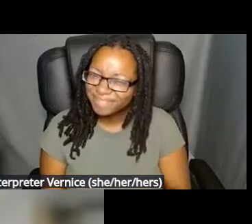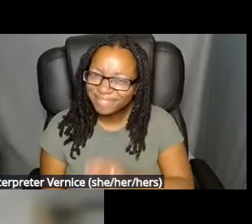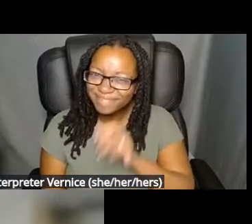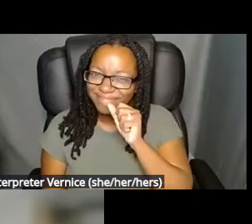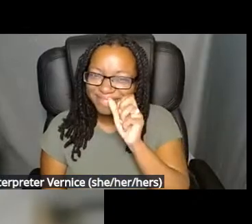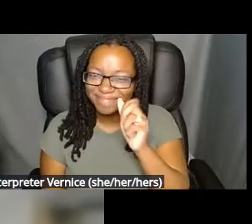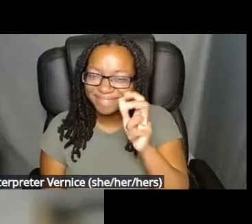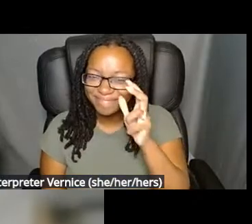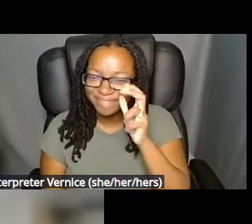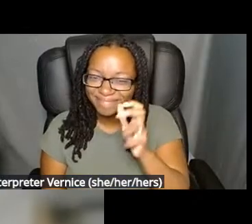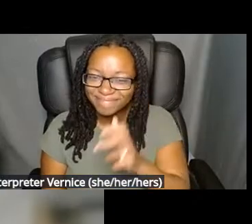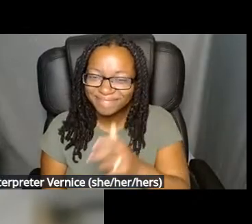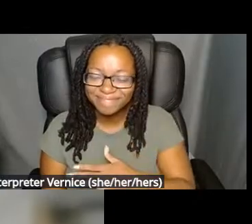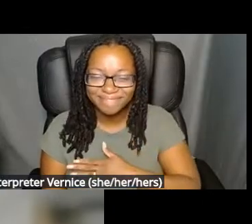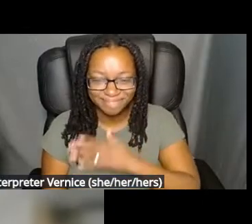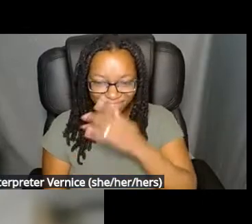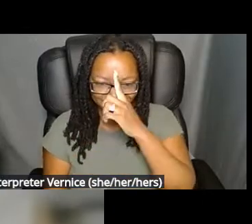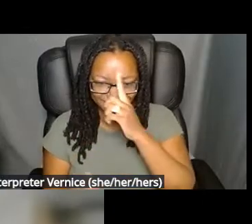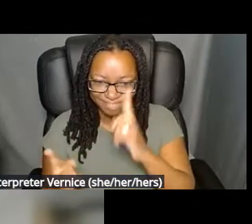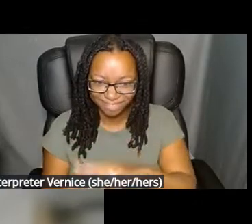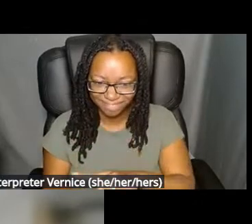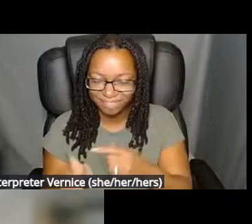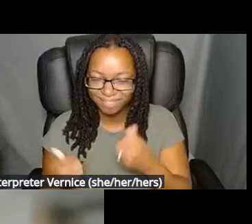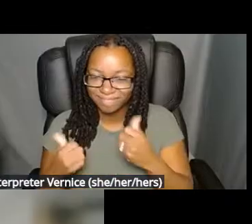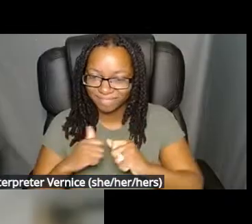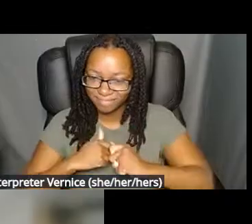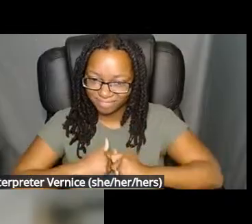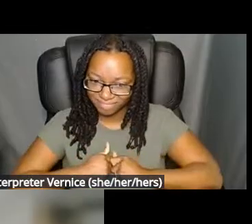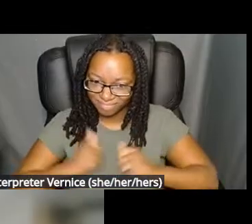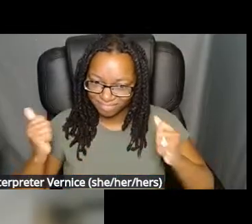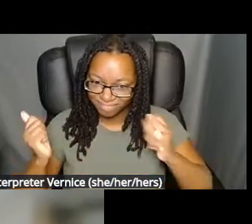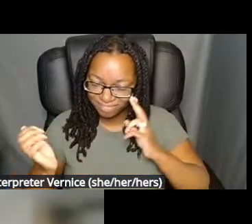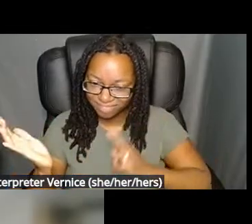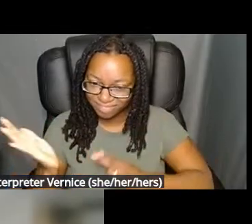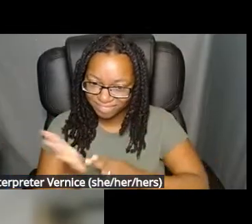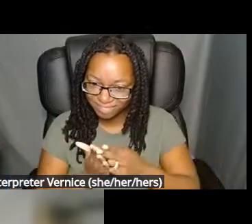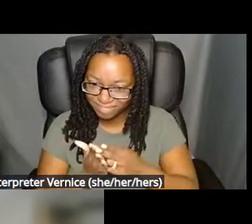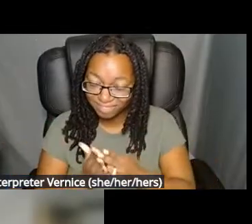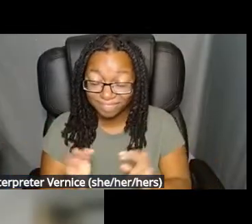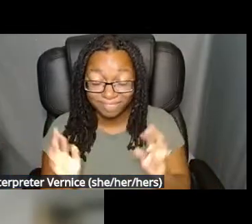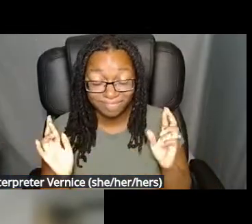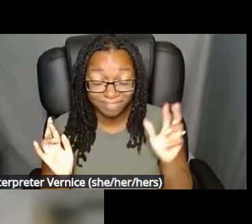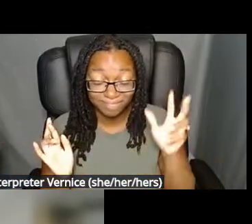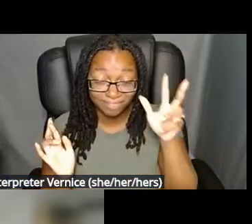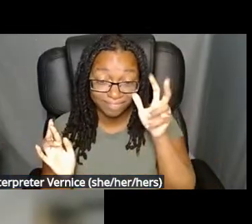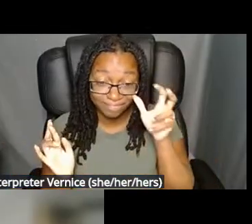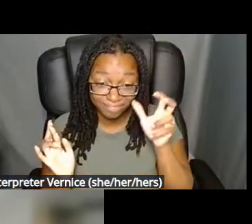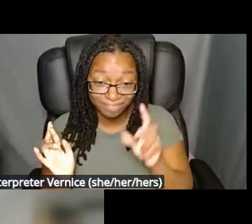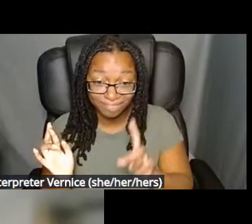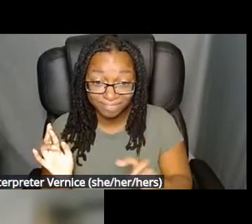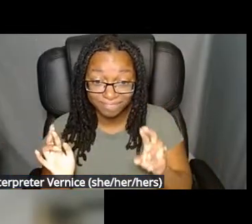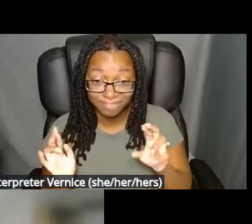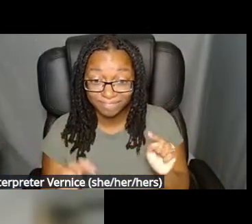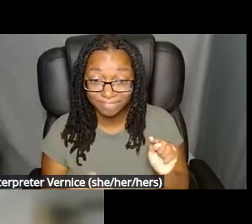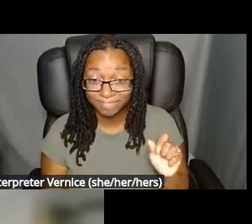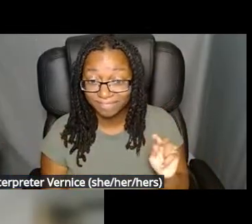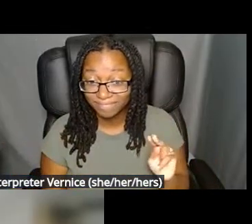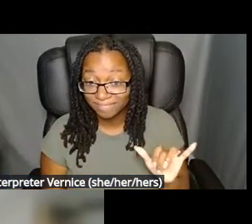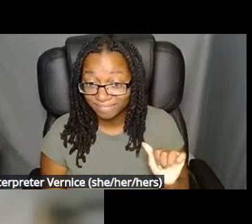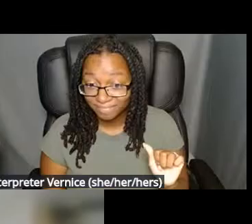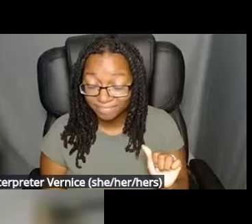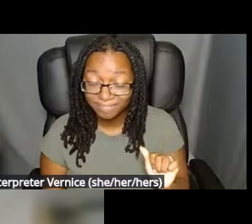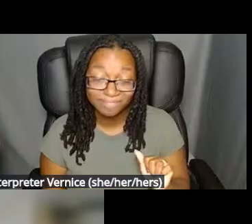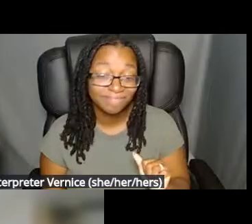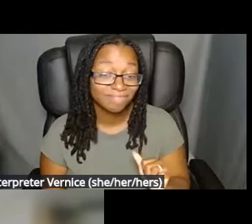opens opportunities. And so to our audience, I hope you guys heard what Dr. Tanya said. Show out, be present.